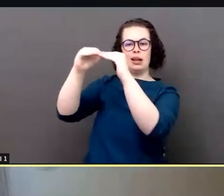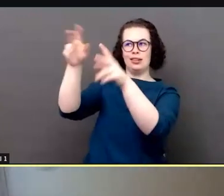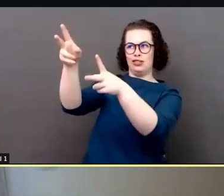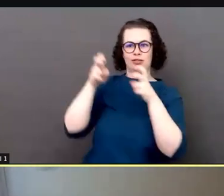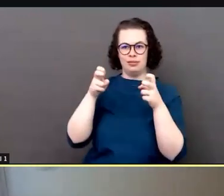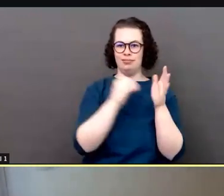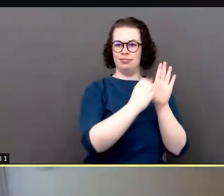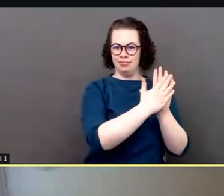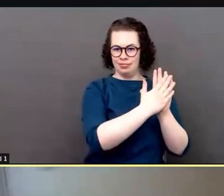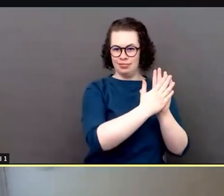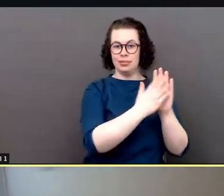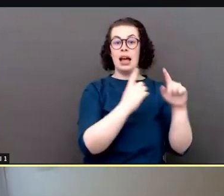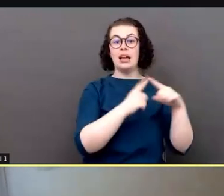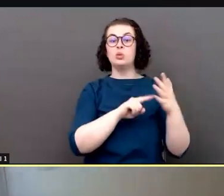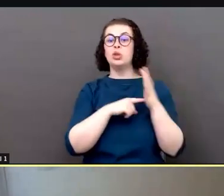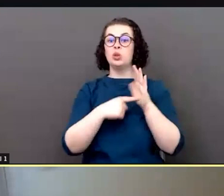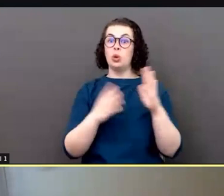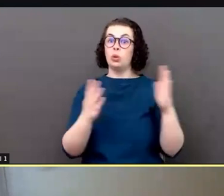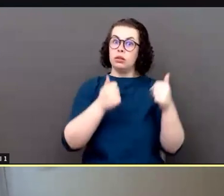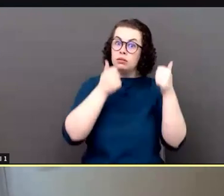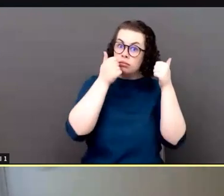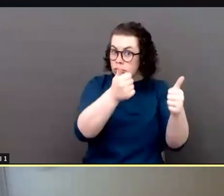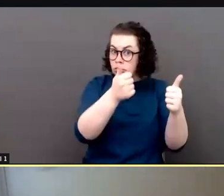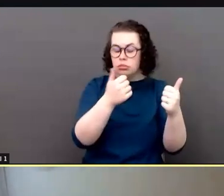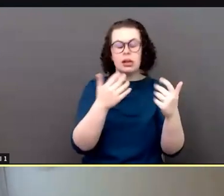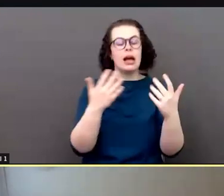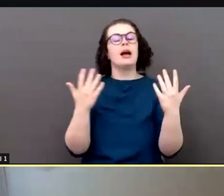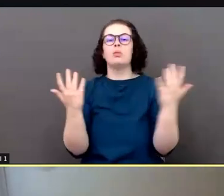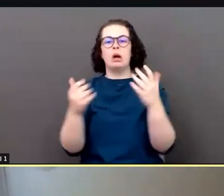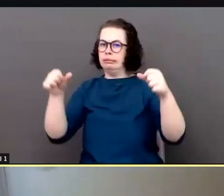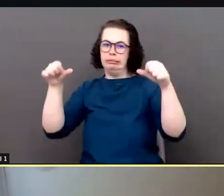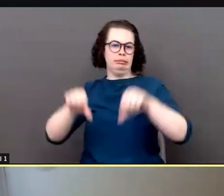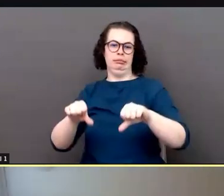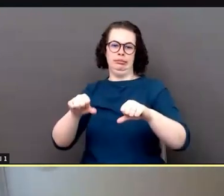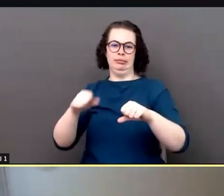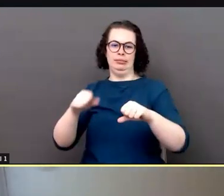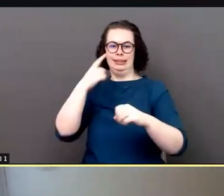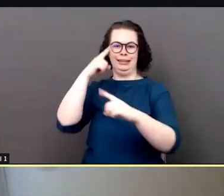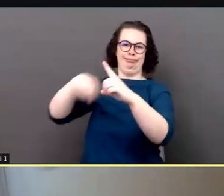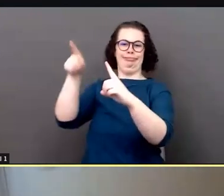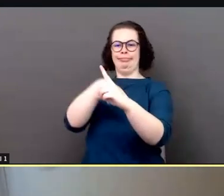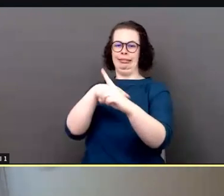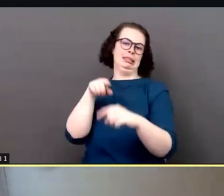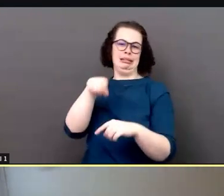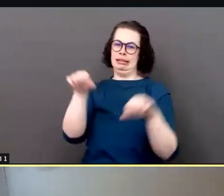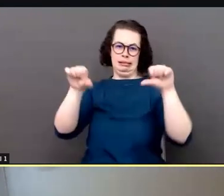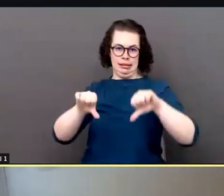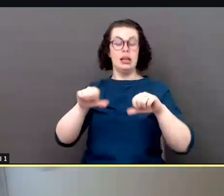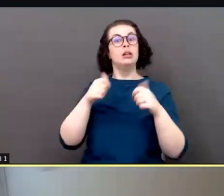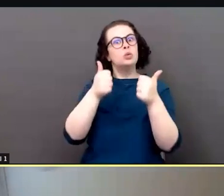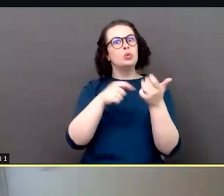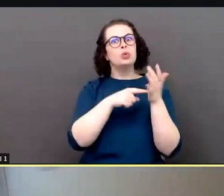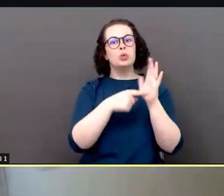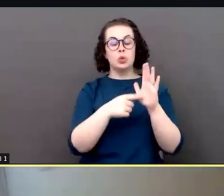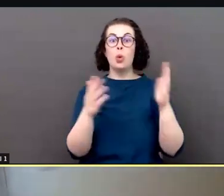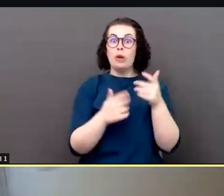not really suitable. And that is to be more explicit as to what to avoid, because our